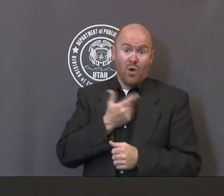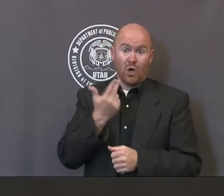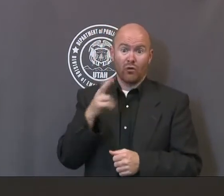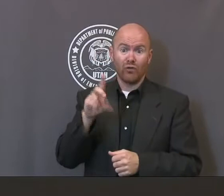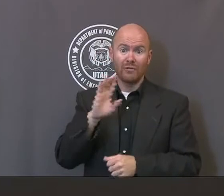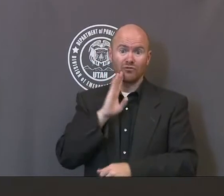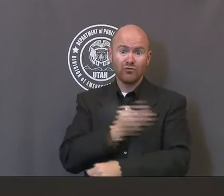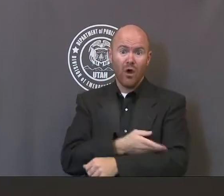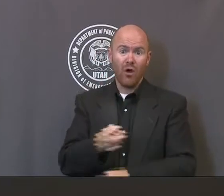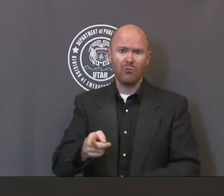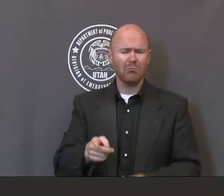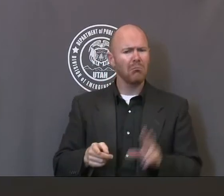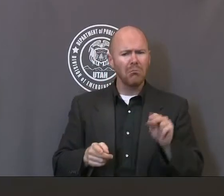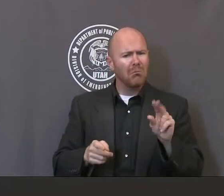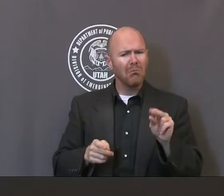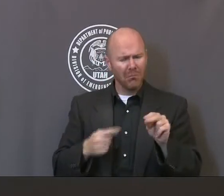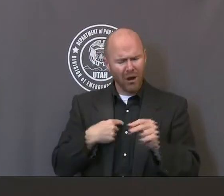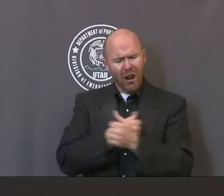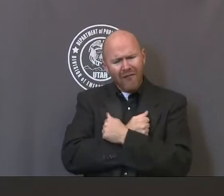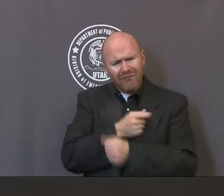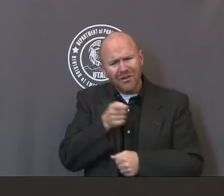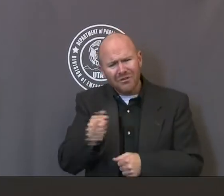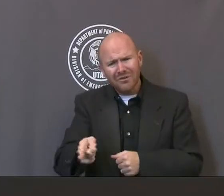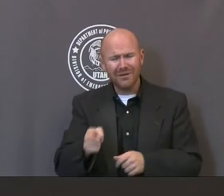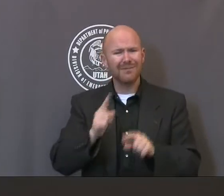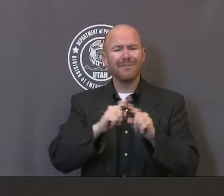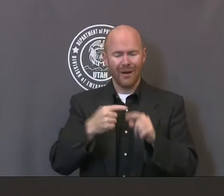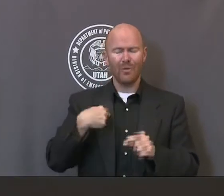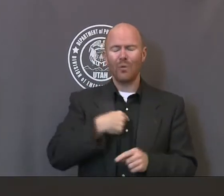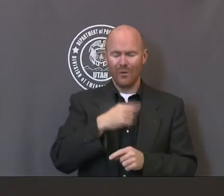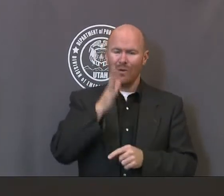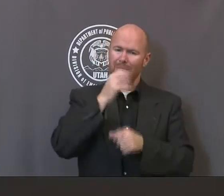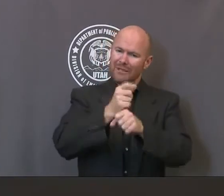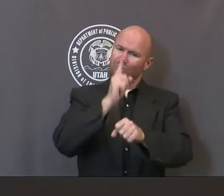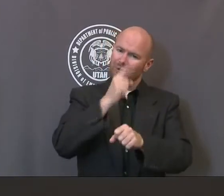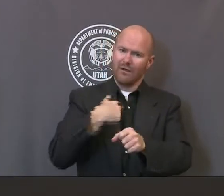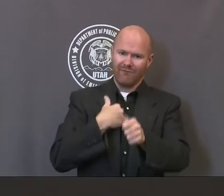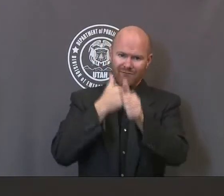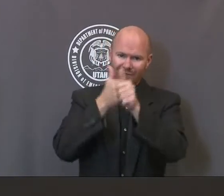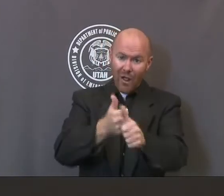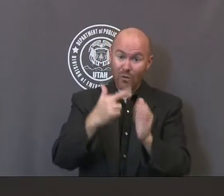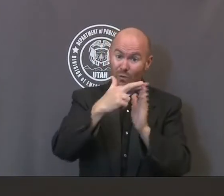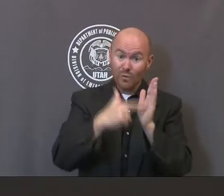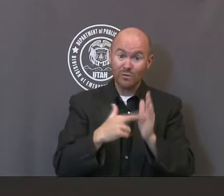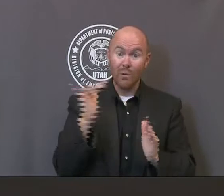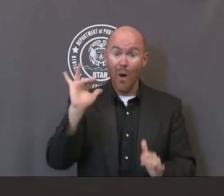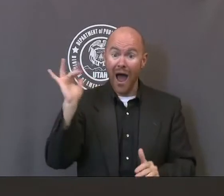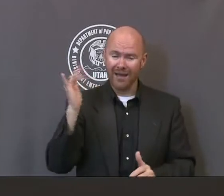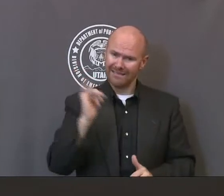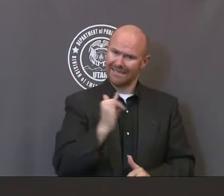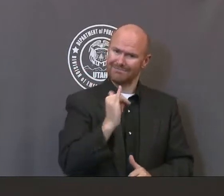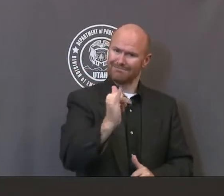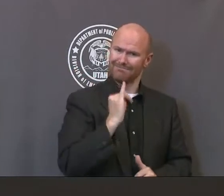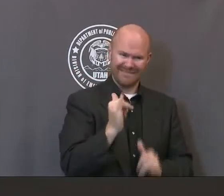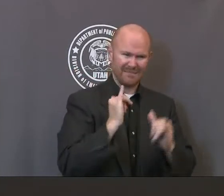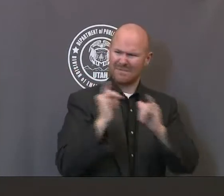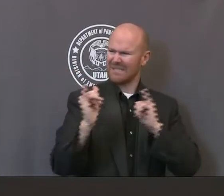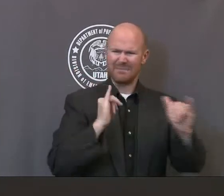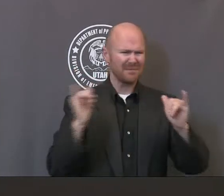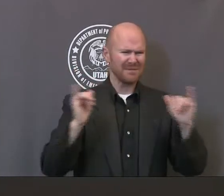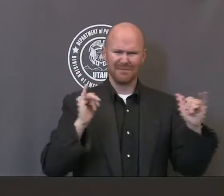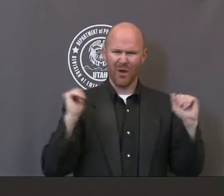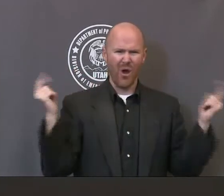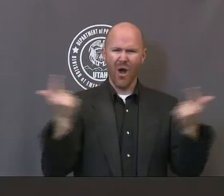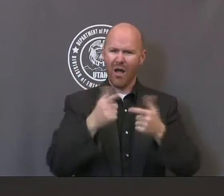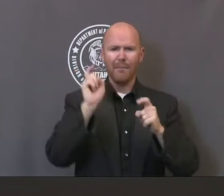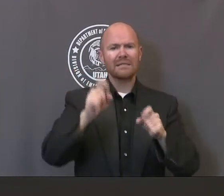the modifications necessary to be successful and unite with all of you in making the good things happen that will result of this. It's a sacrifice,